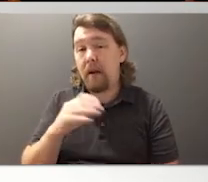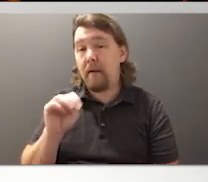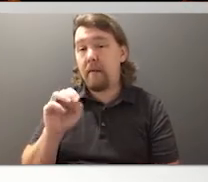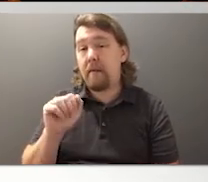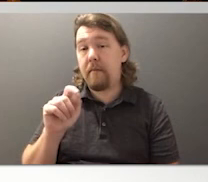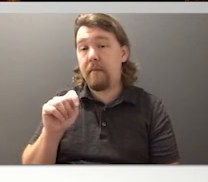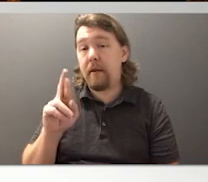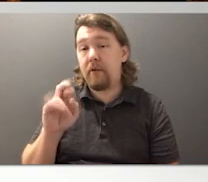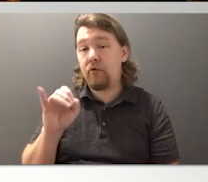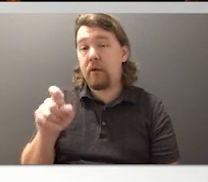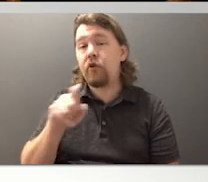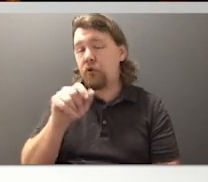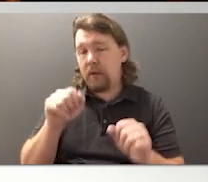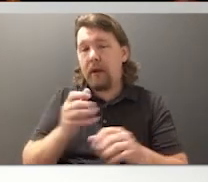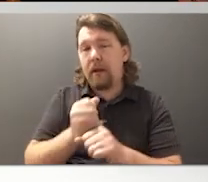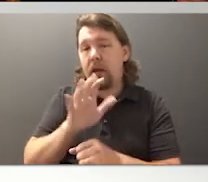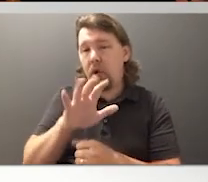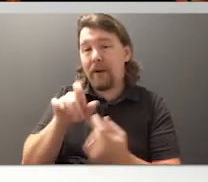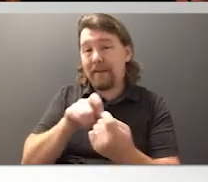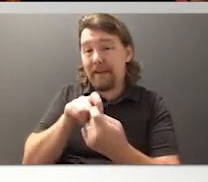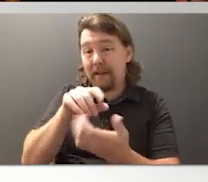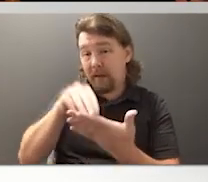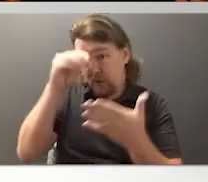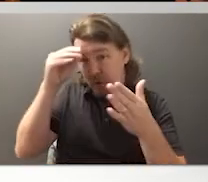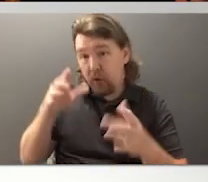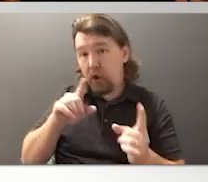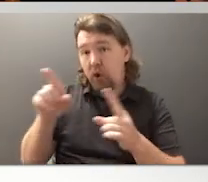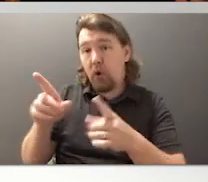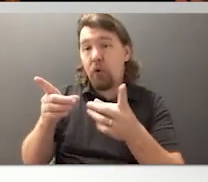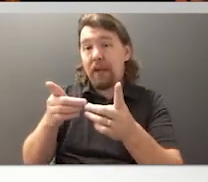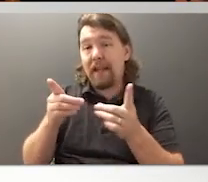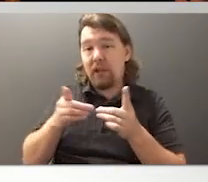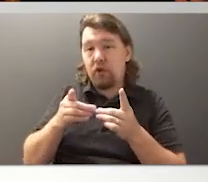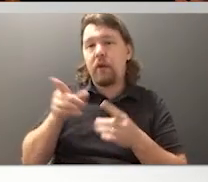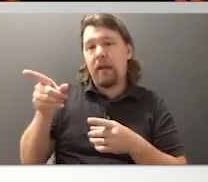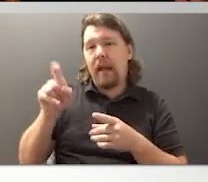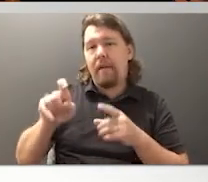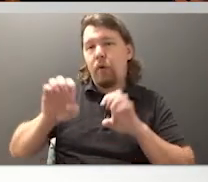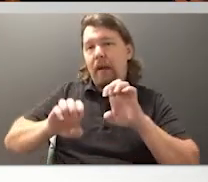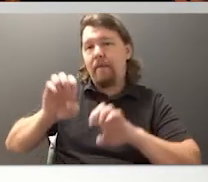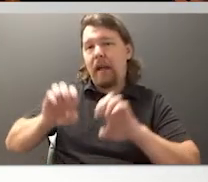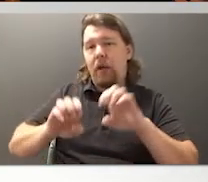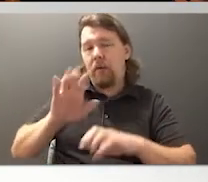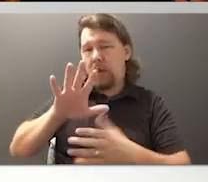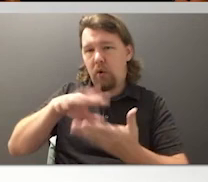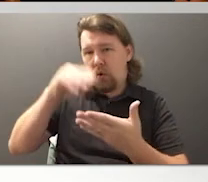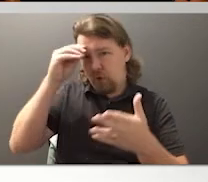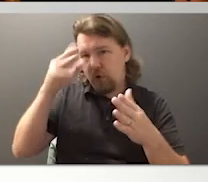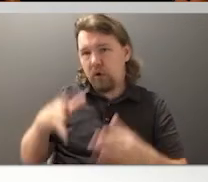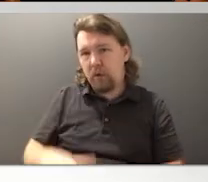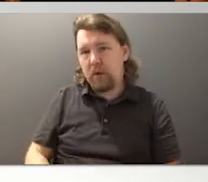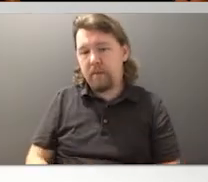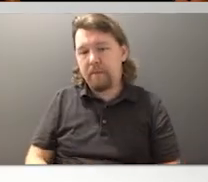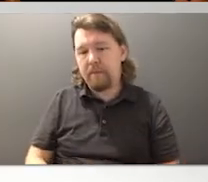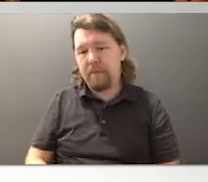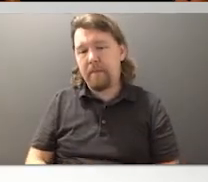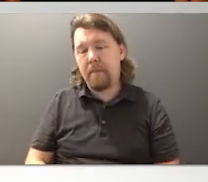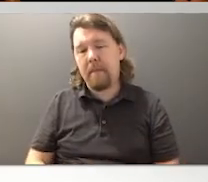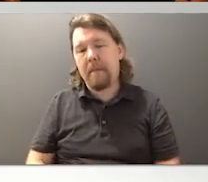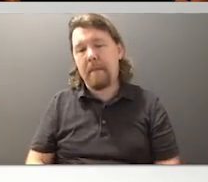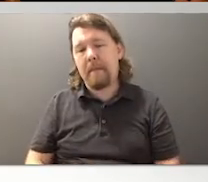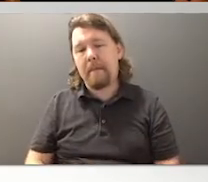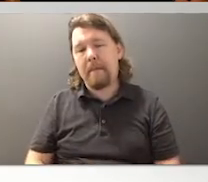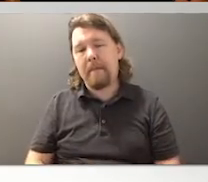So if you don't know your matrix, you can get your specific student. You can go to the district, and they have to evaluate your student.